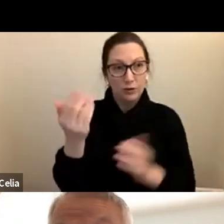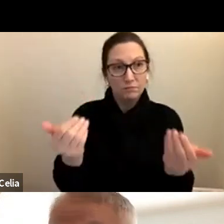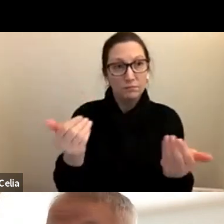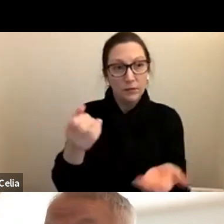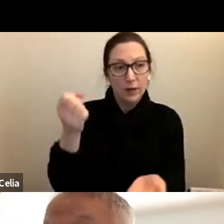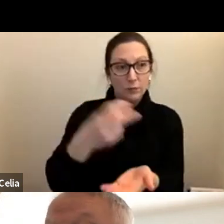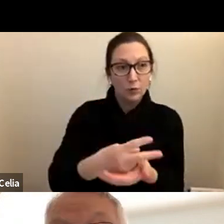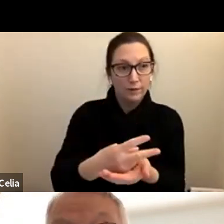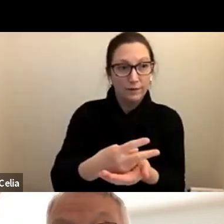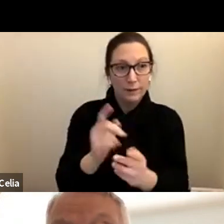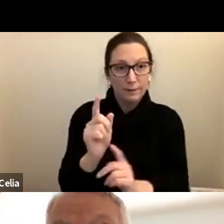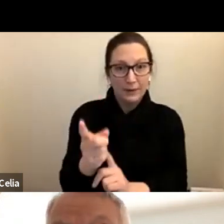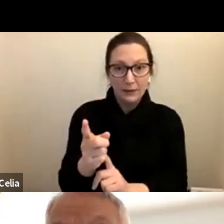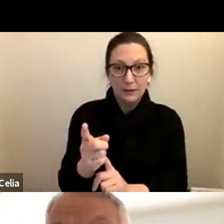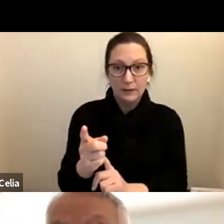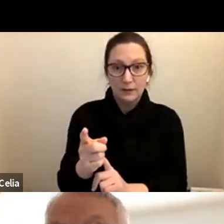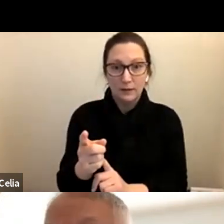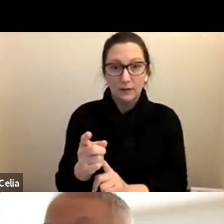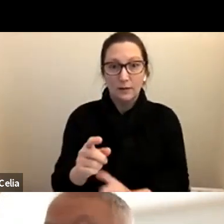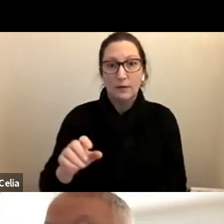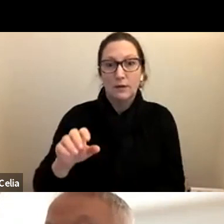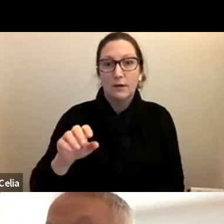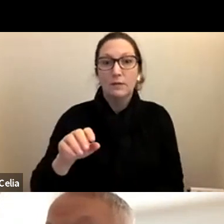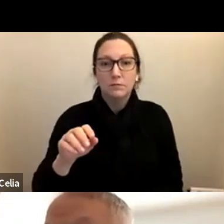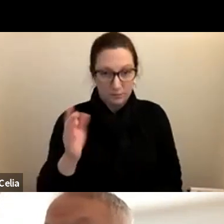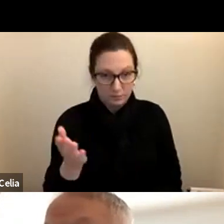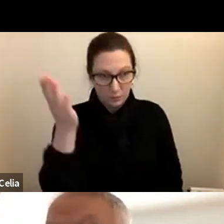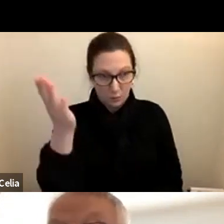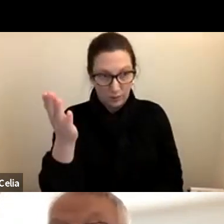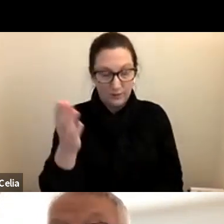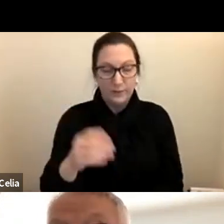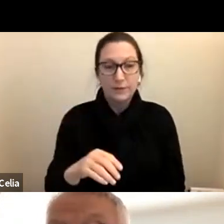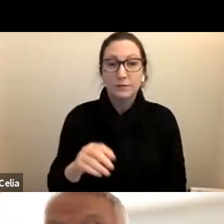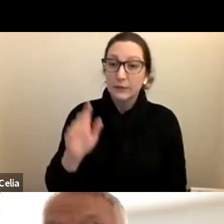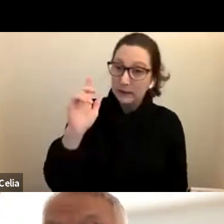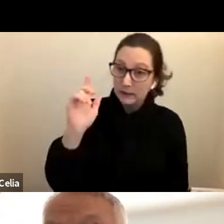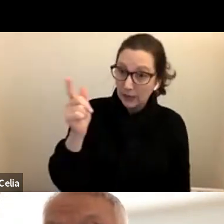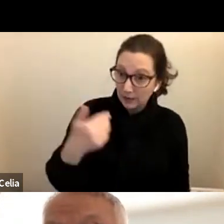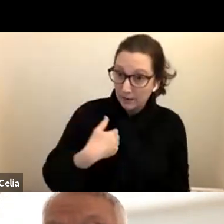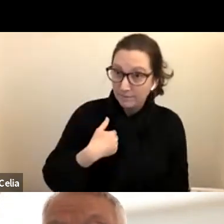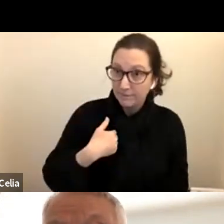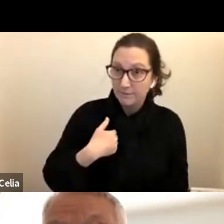as presented. I so move. Thank you, sir. Is there a second?